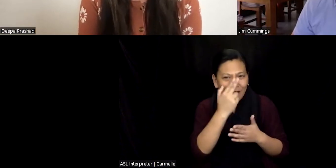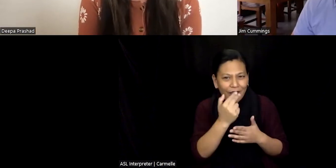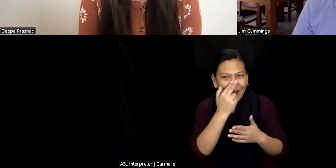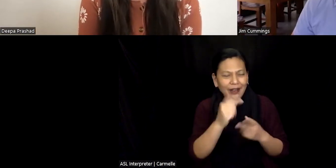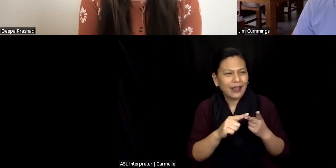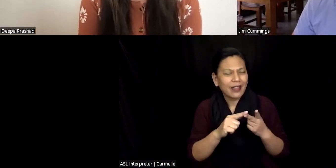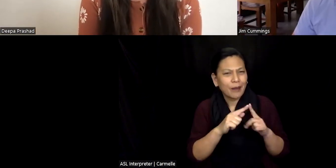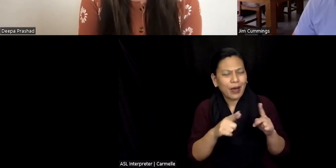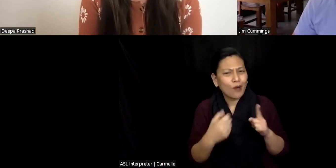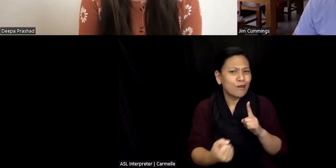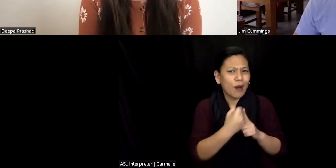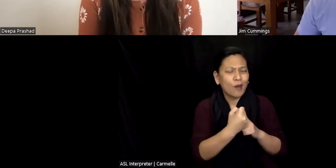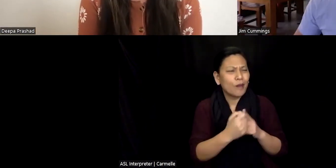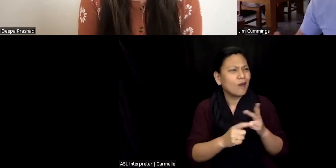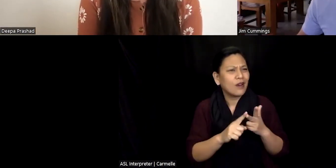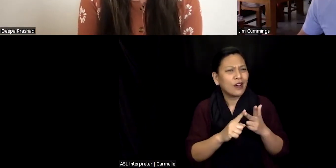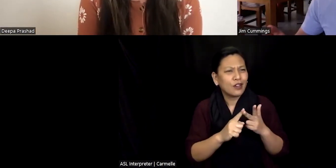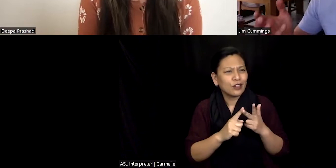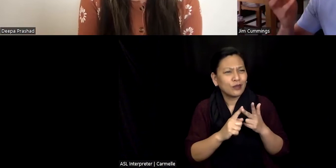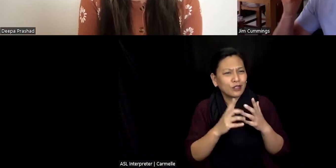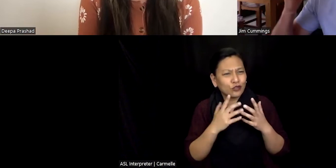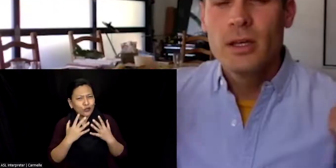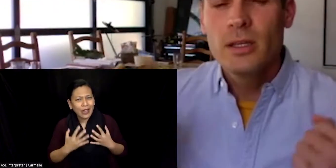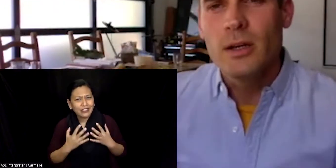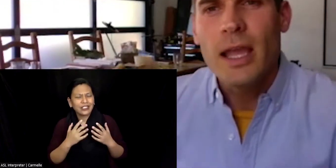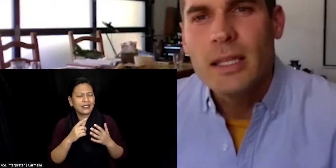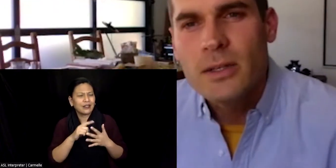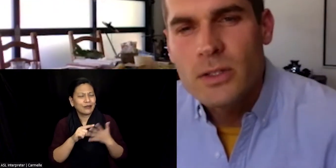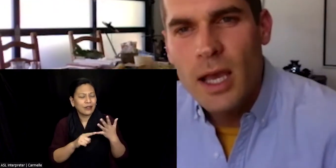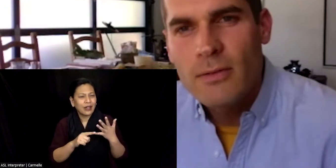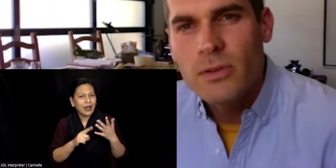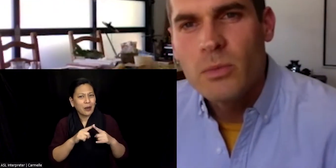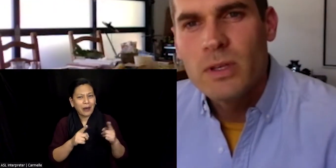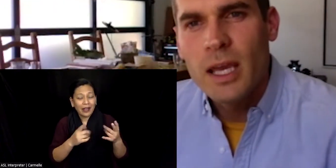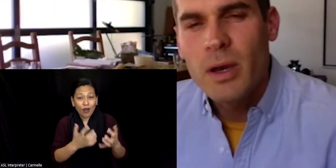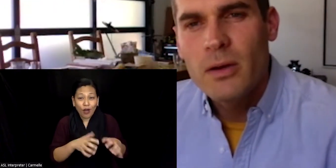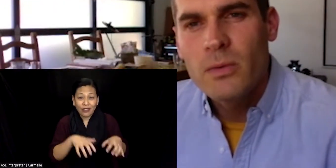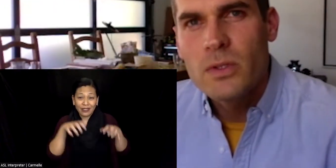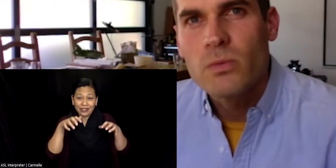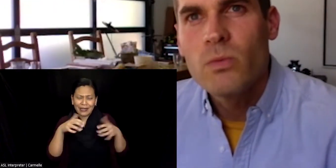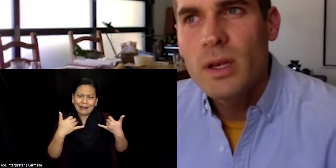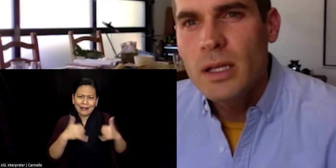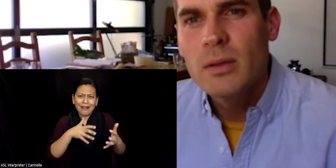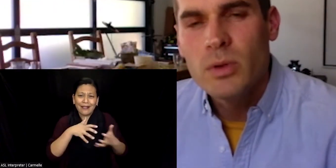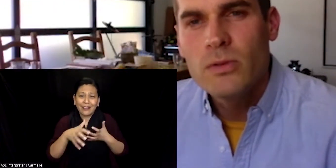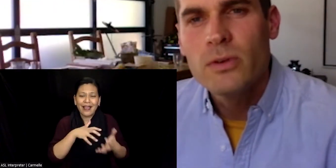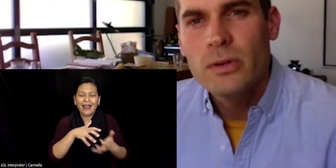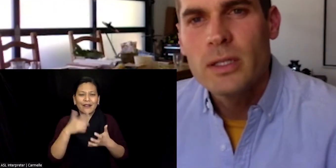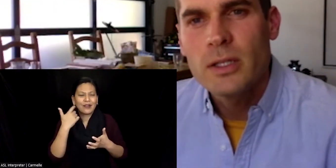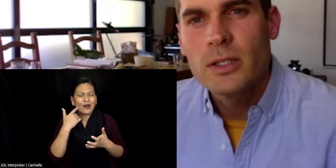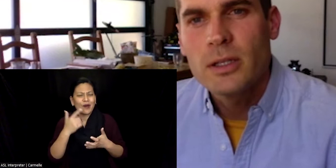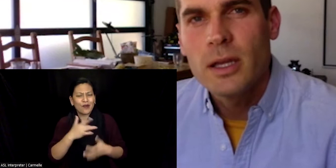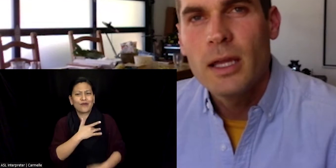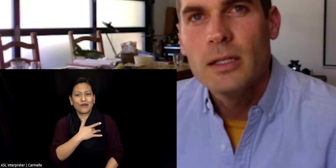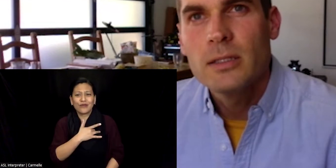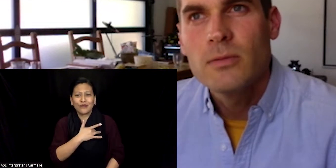very poignant and tragic, and to have the entire audience laugh, you know, 80 years after the movie came out, was really beautiful